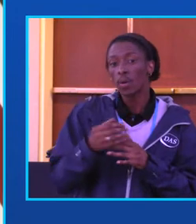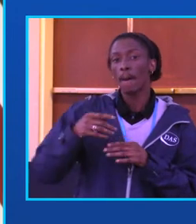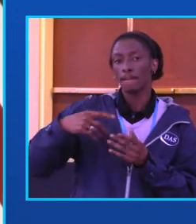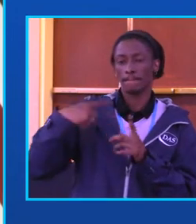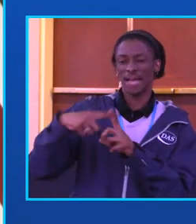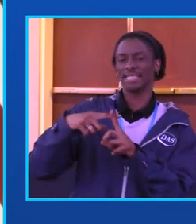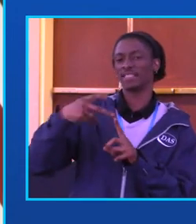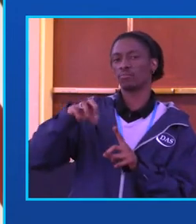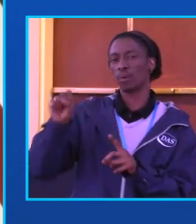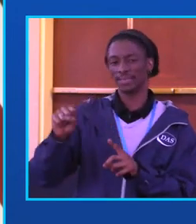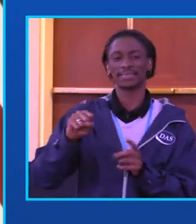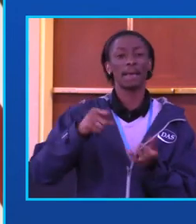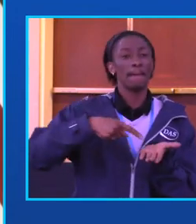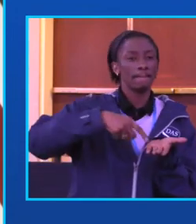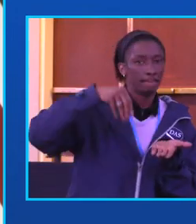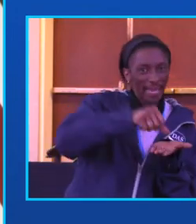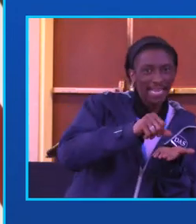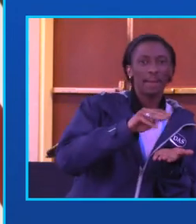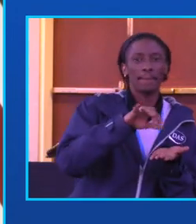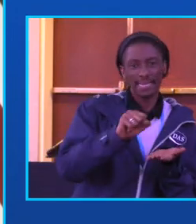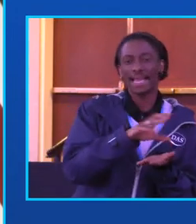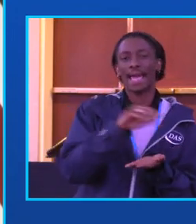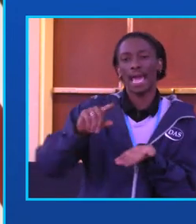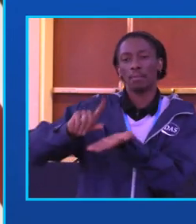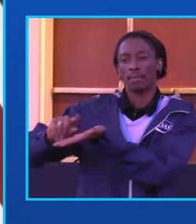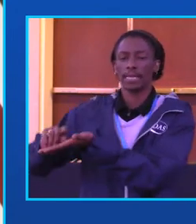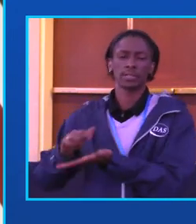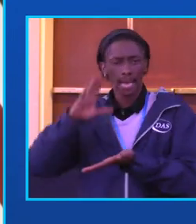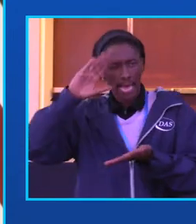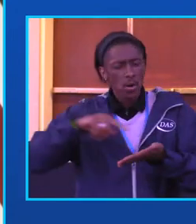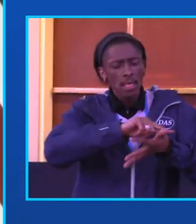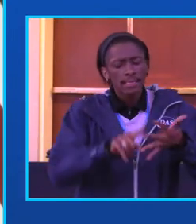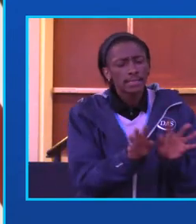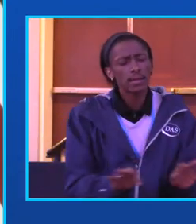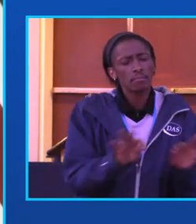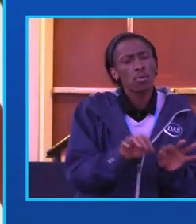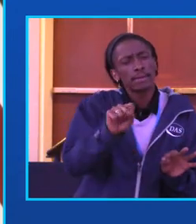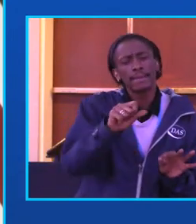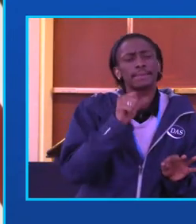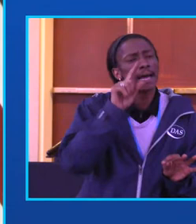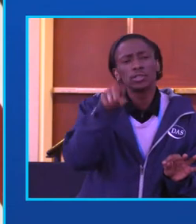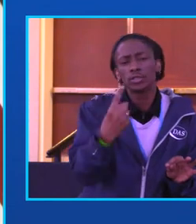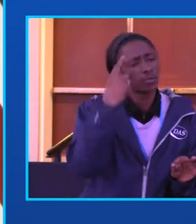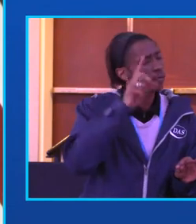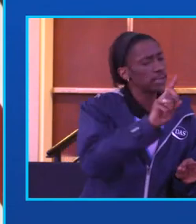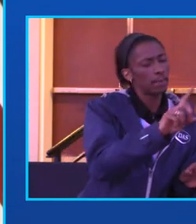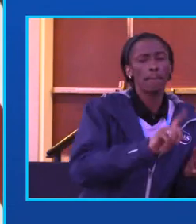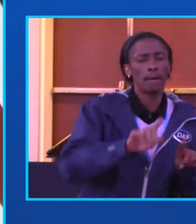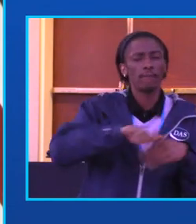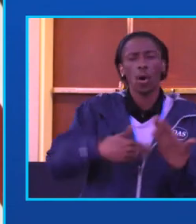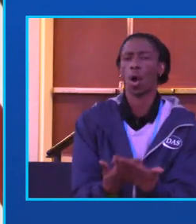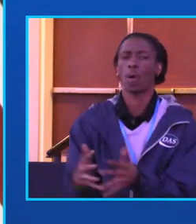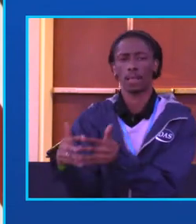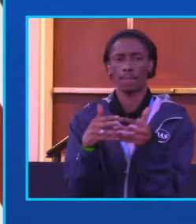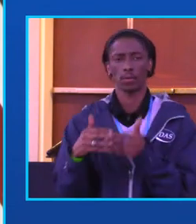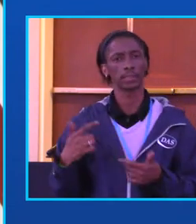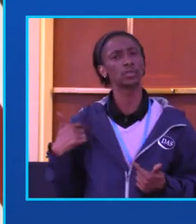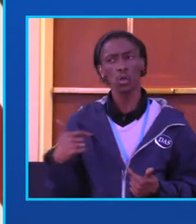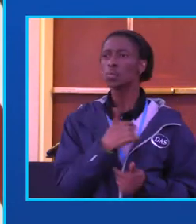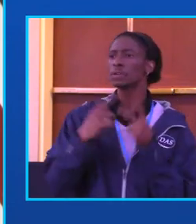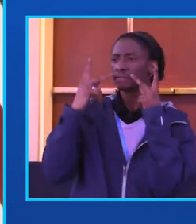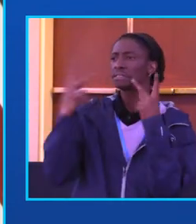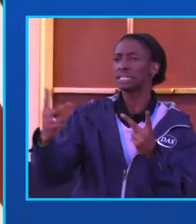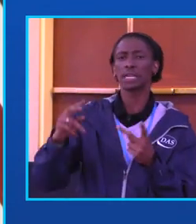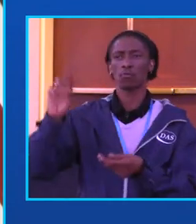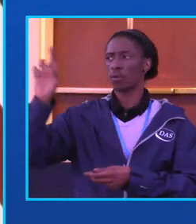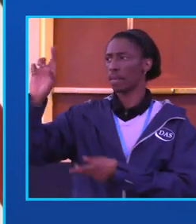and communications. I know these efforts matter, not just to Democrats, but to all Americans. We have seen